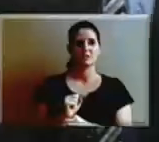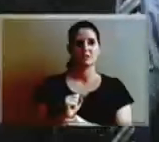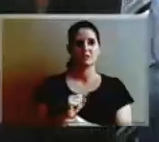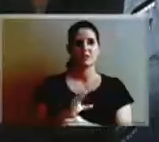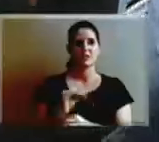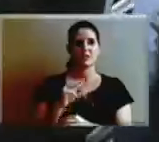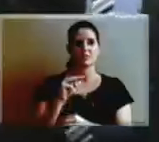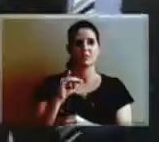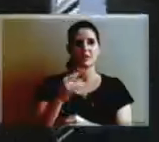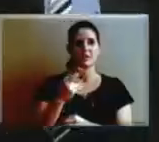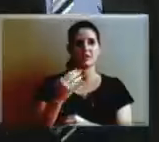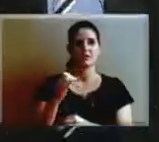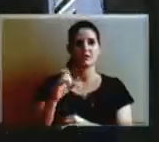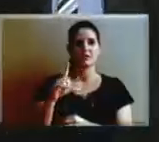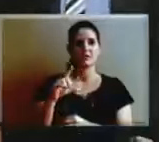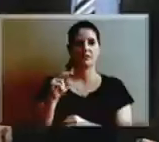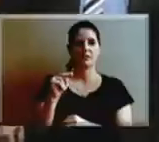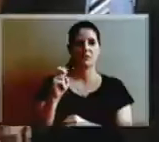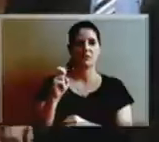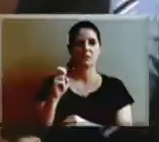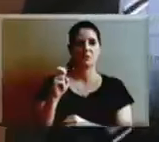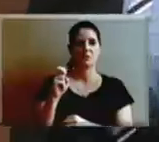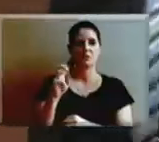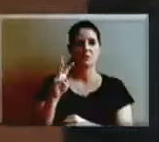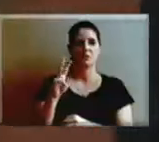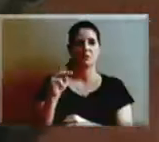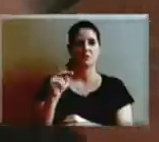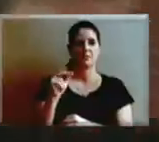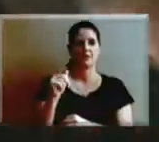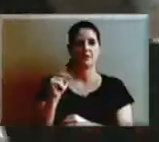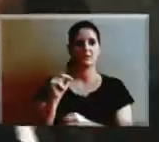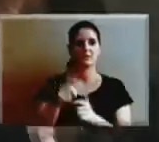And Michael Newman at Western High School.